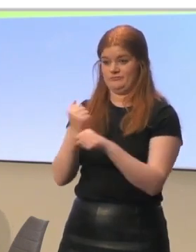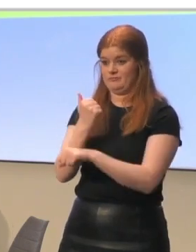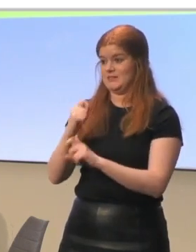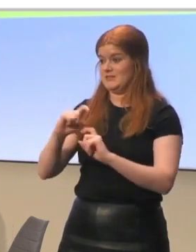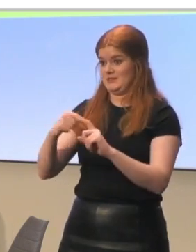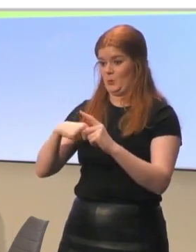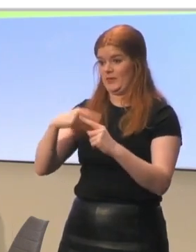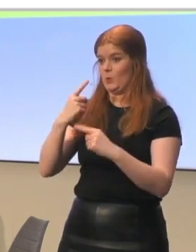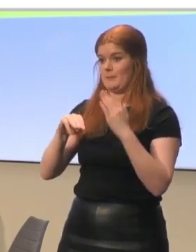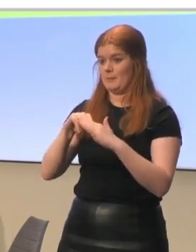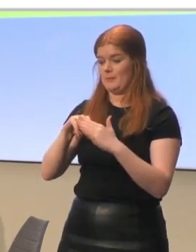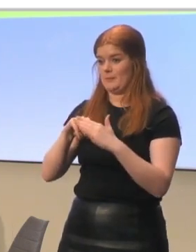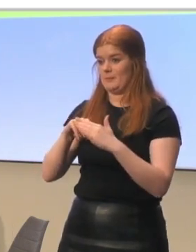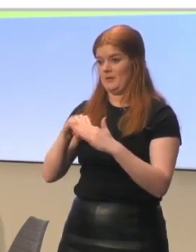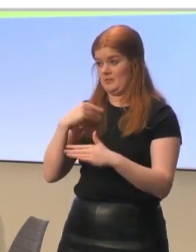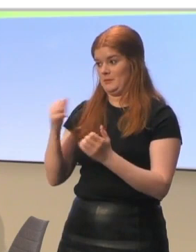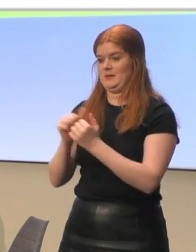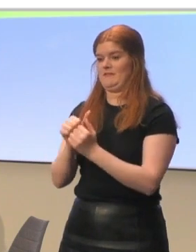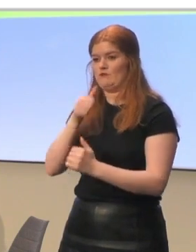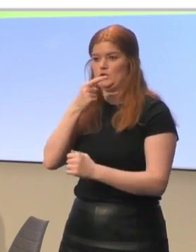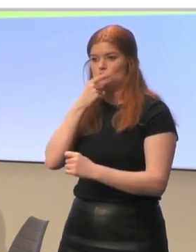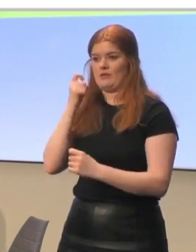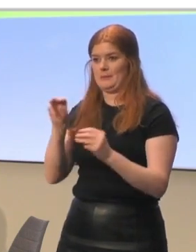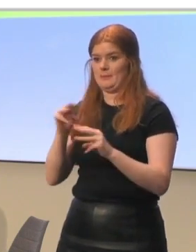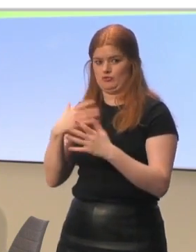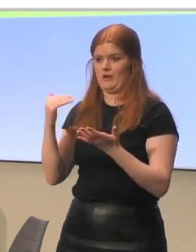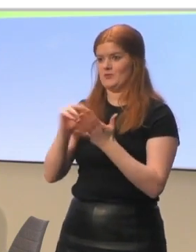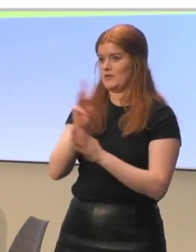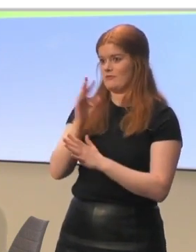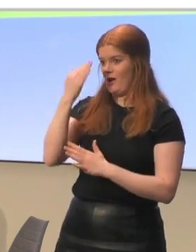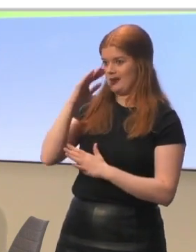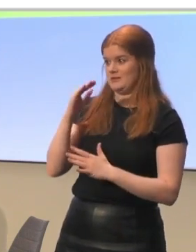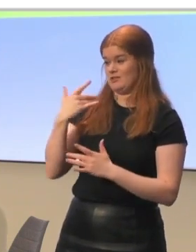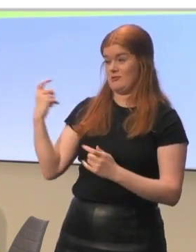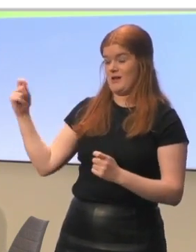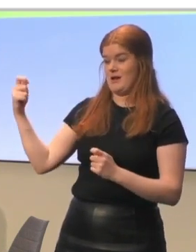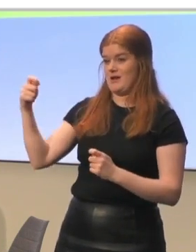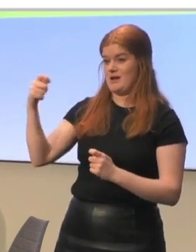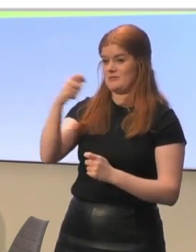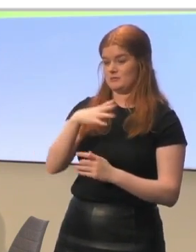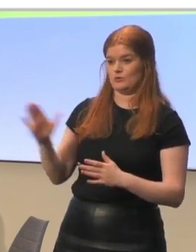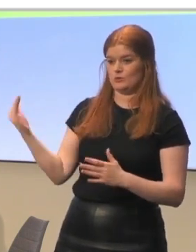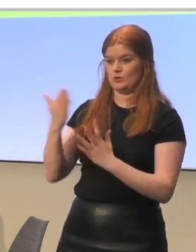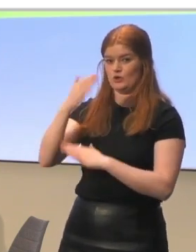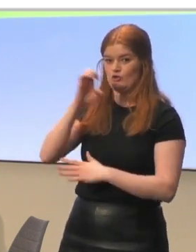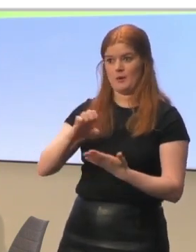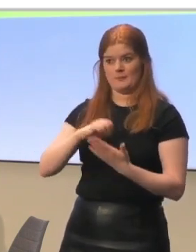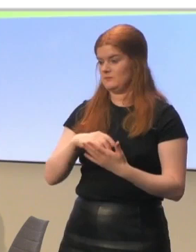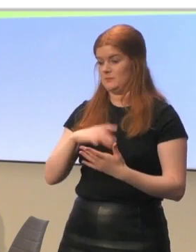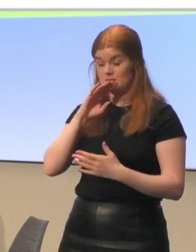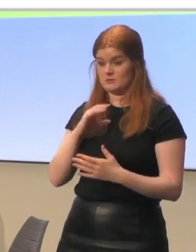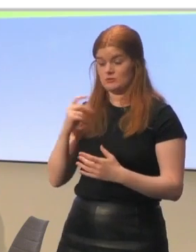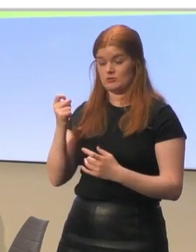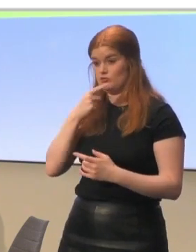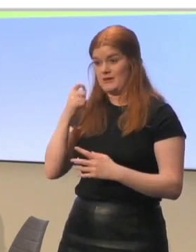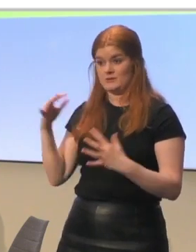within a month, I met my first Ukrainian people who had arrived in the west of Ireland, having travelled right across Europe. So it happened so quickly, the whole